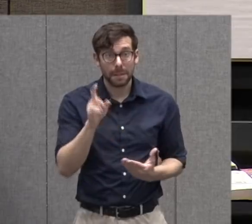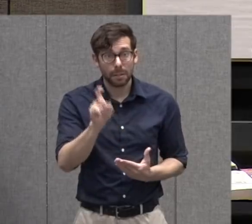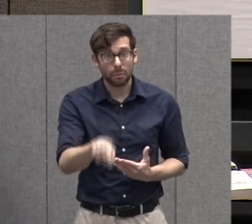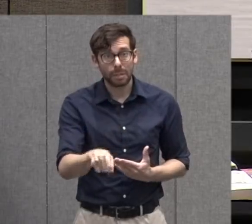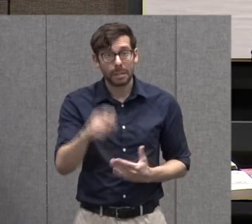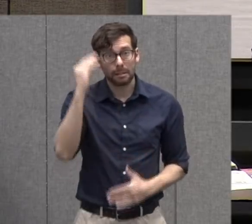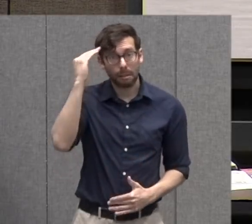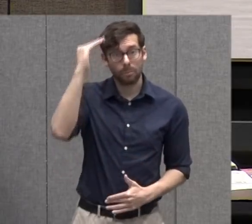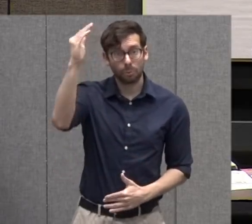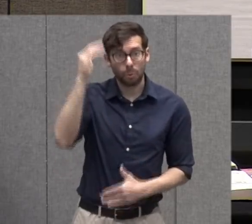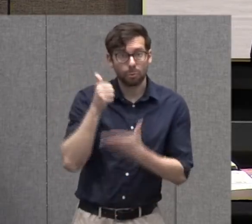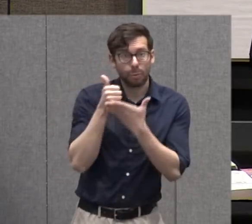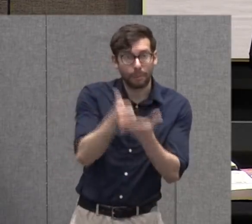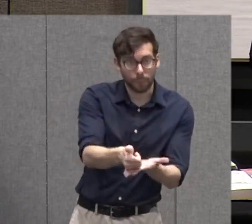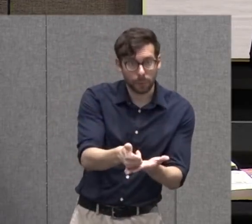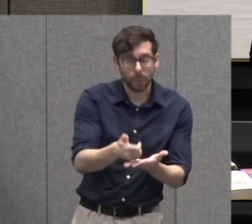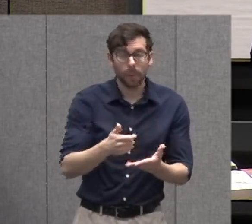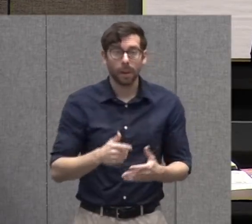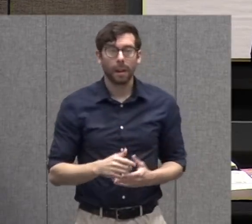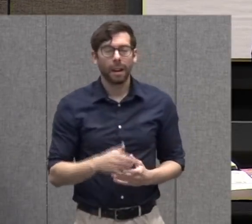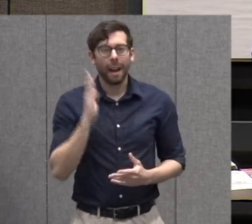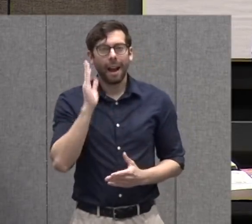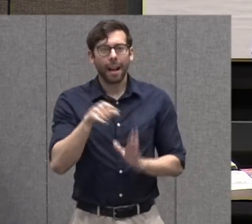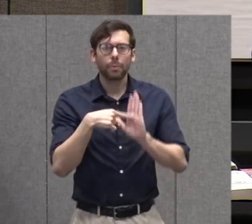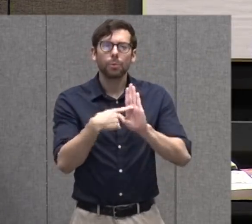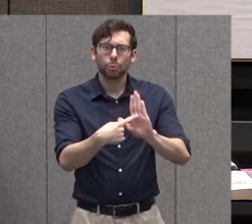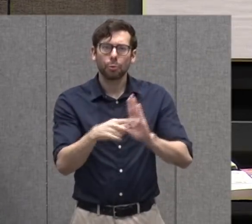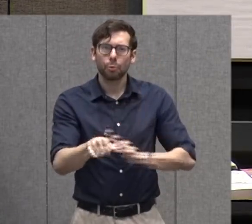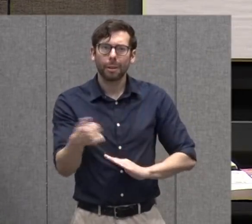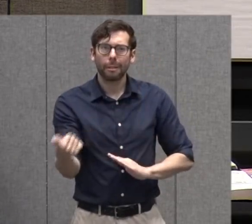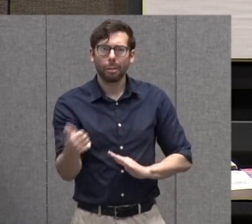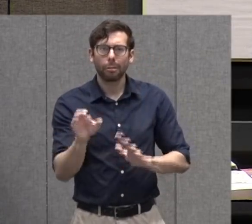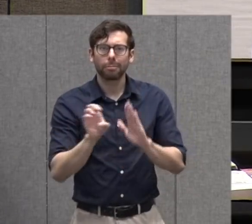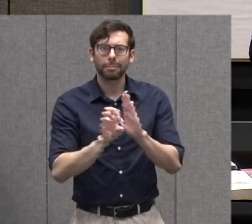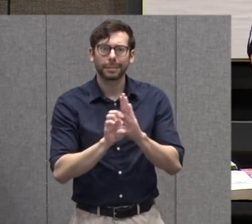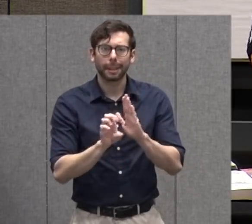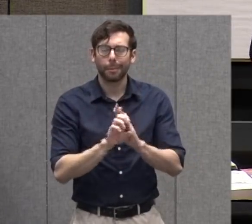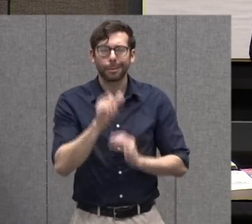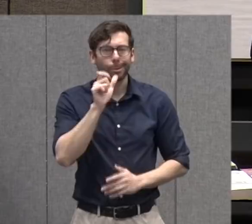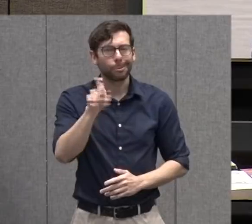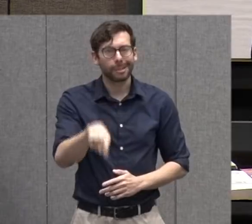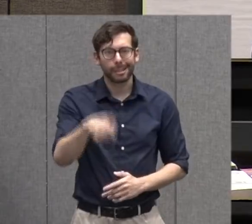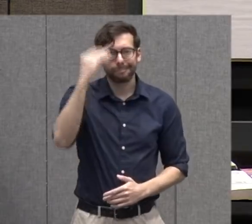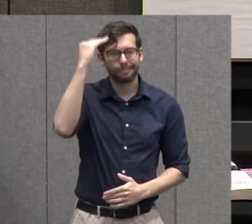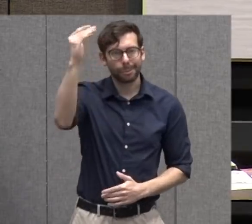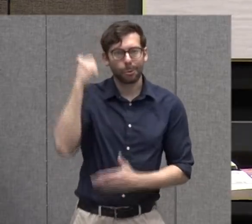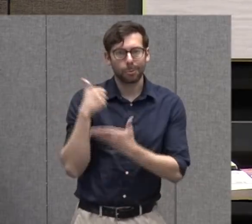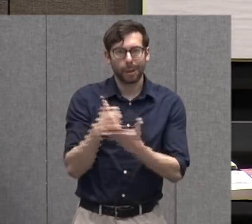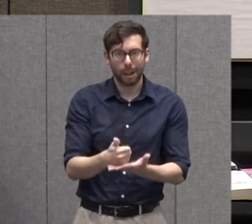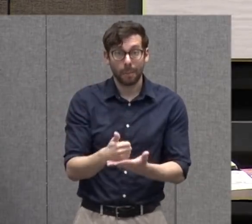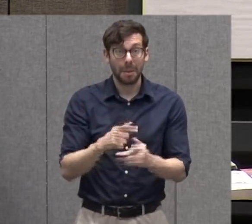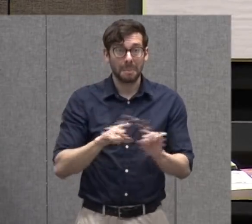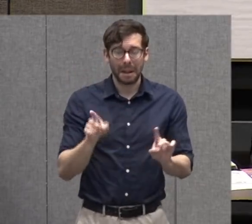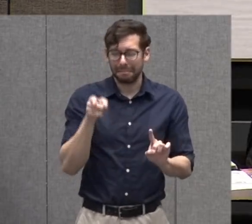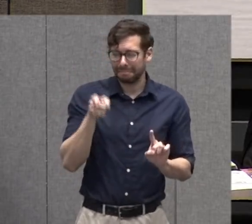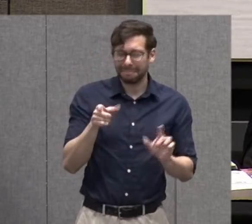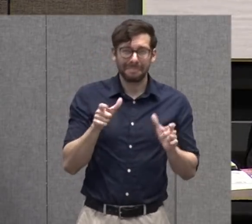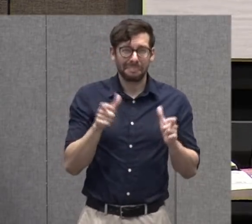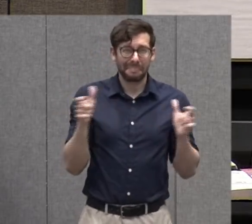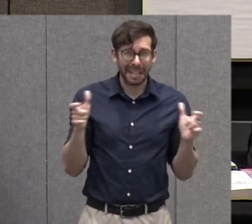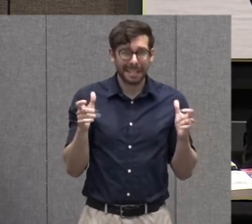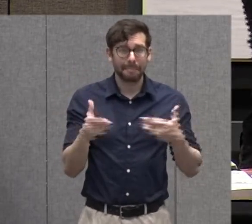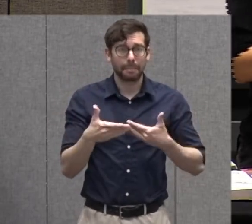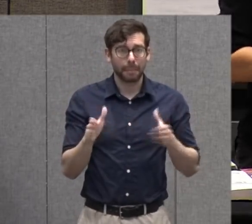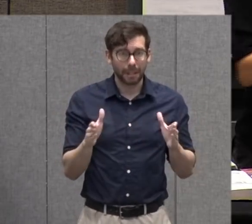another example that maybe you won't need help from a grown-up. But something this big, you might need help. I used